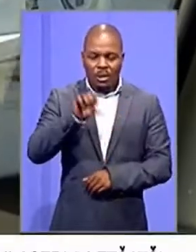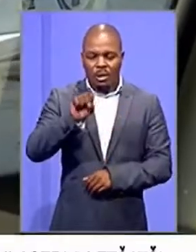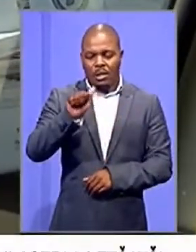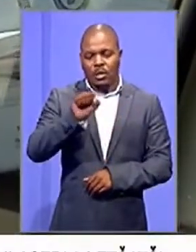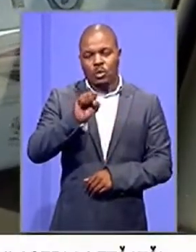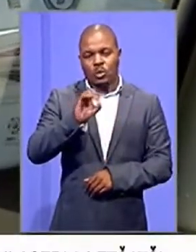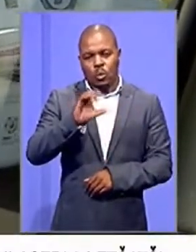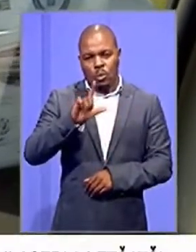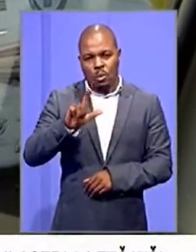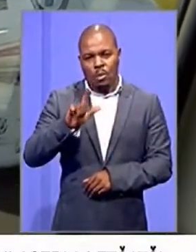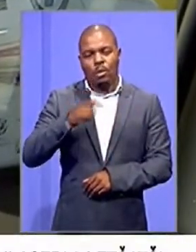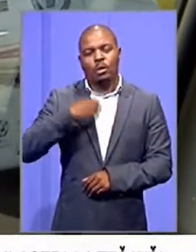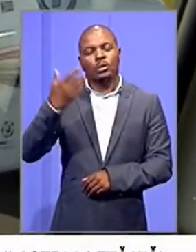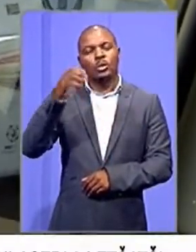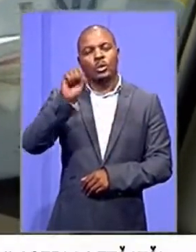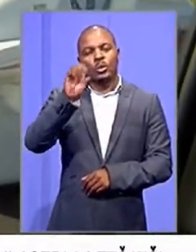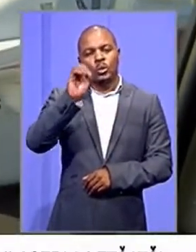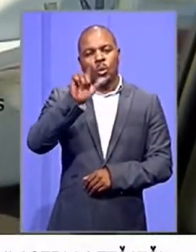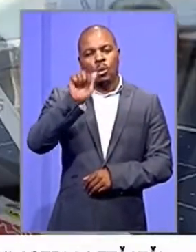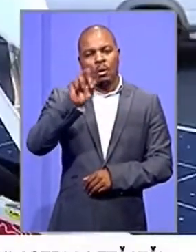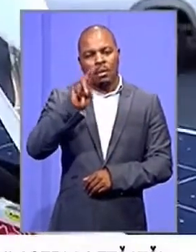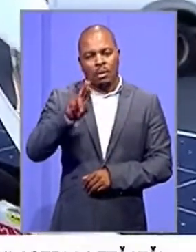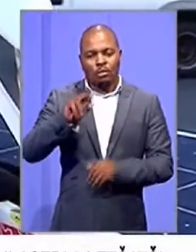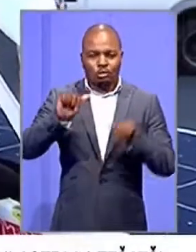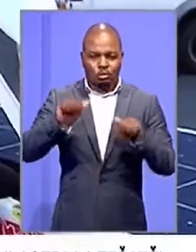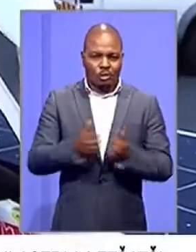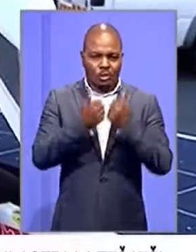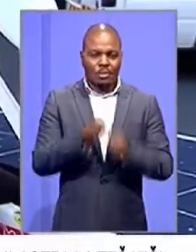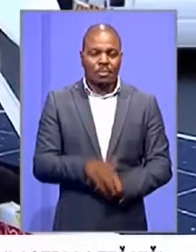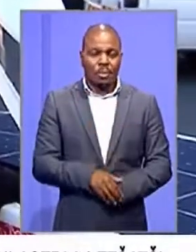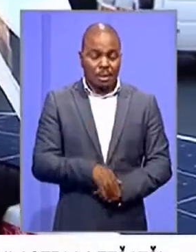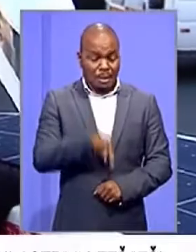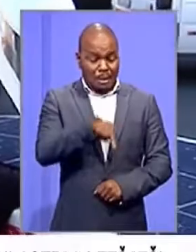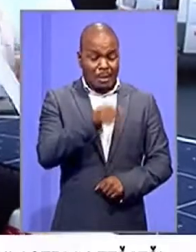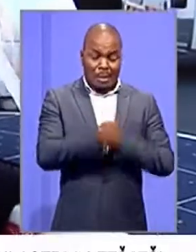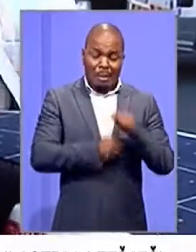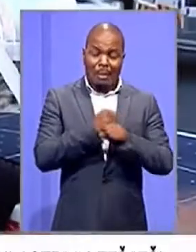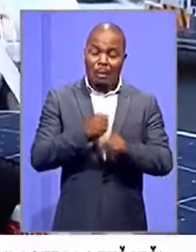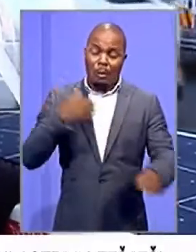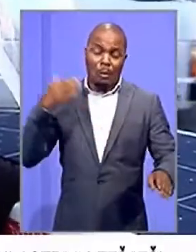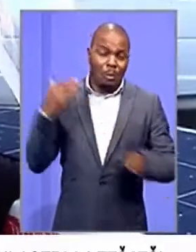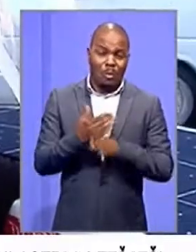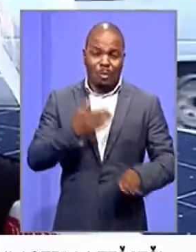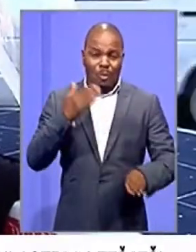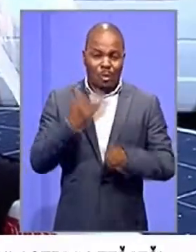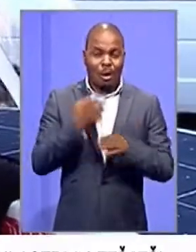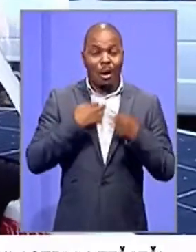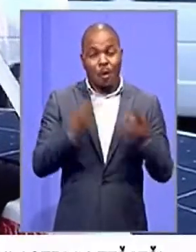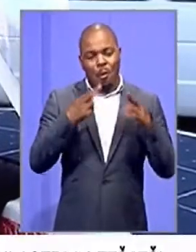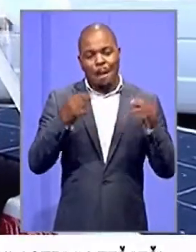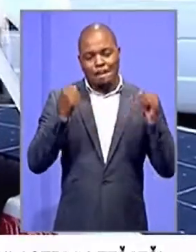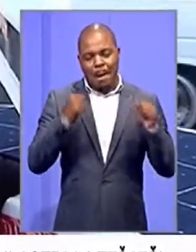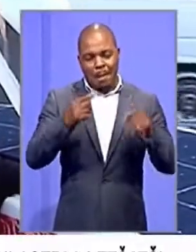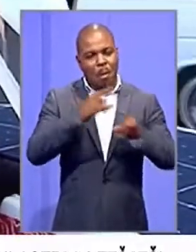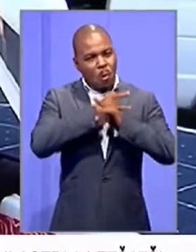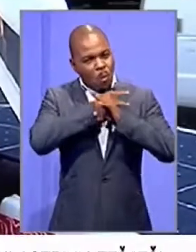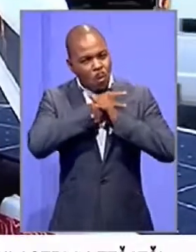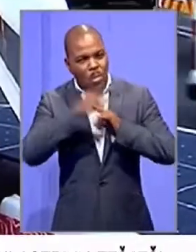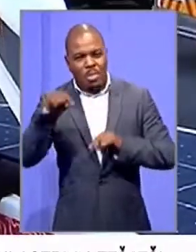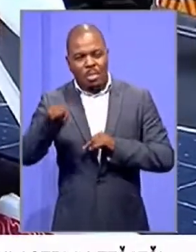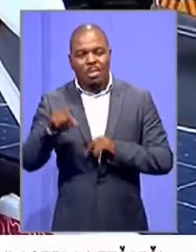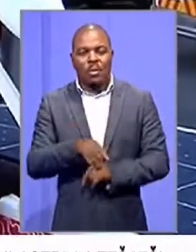Challenge. Well, it's fantastic. We've been working hard for many years, and hopefully we can keep the title at this year's SASSO Solar Challenge